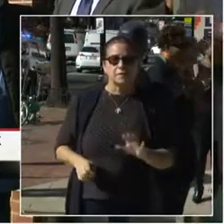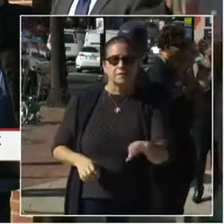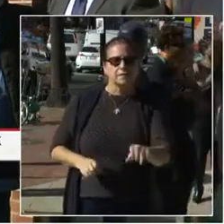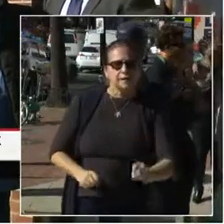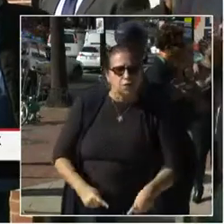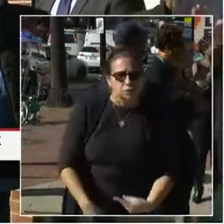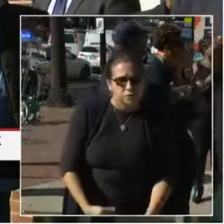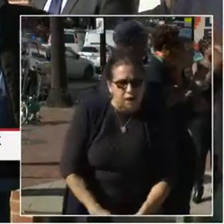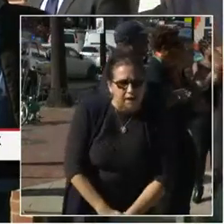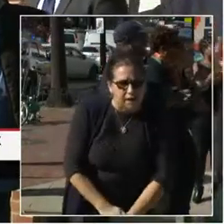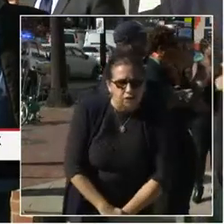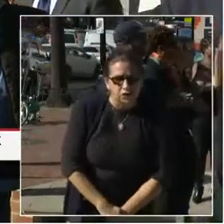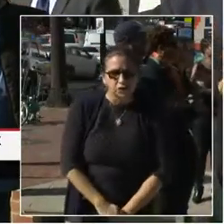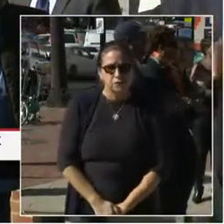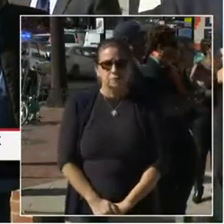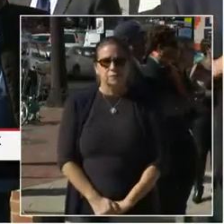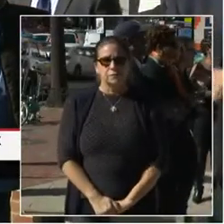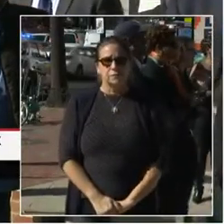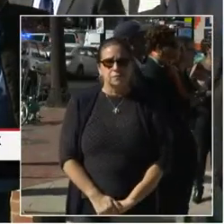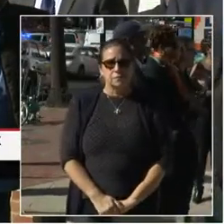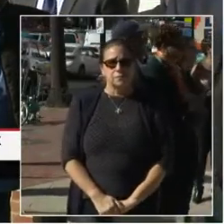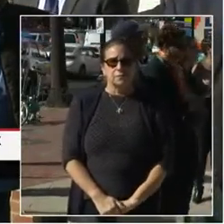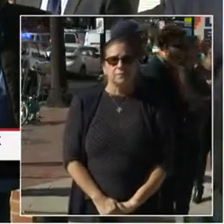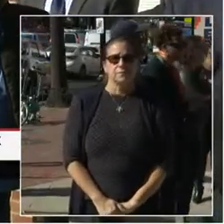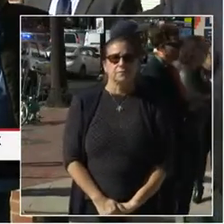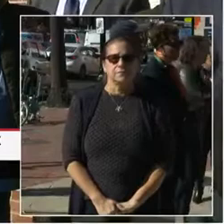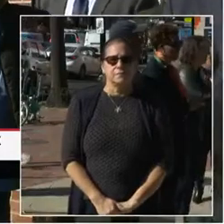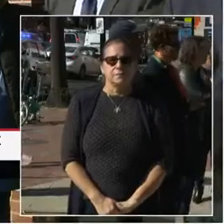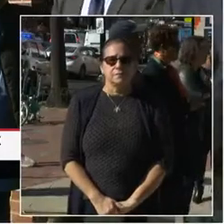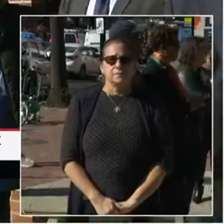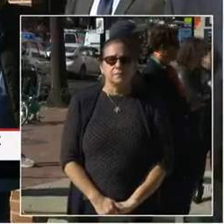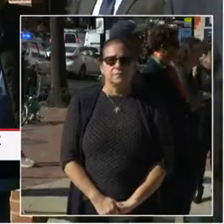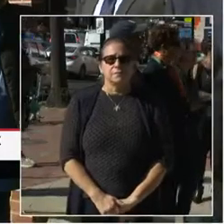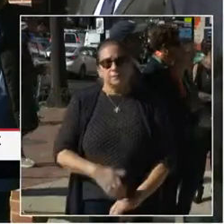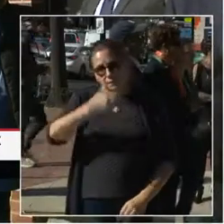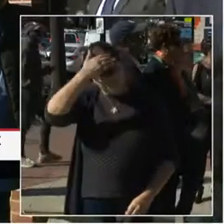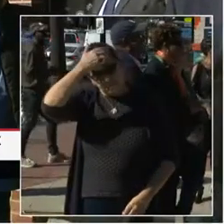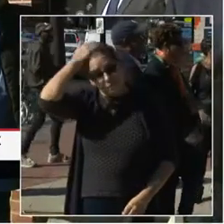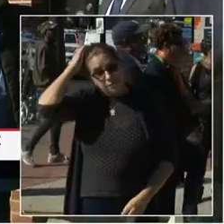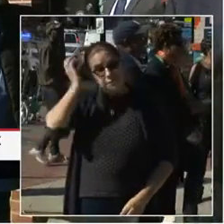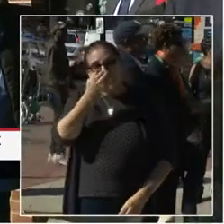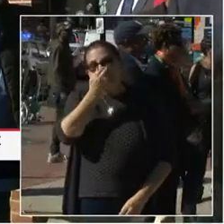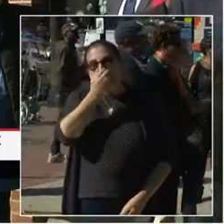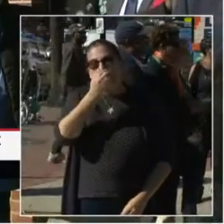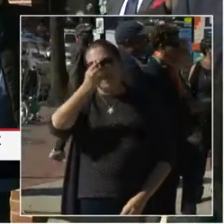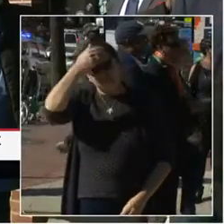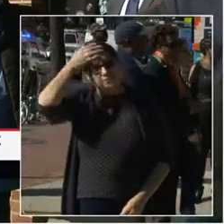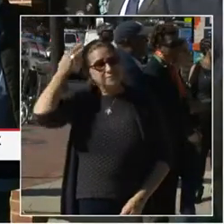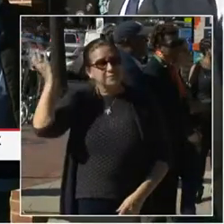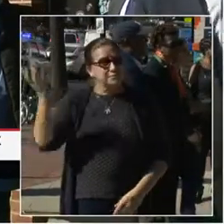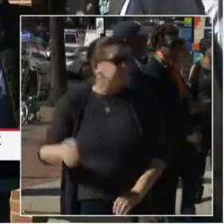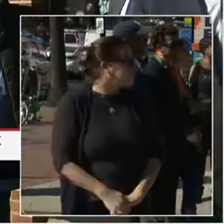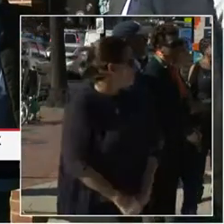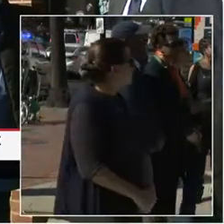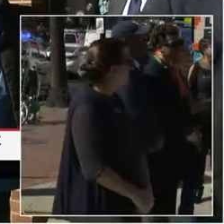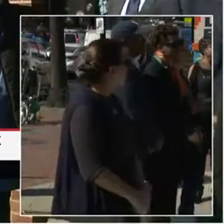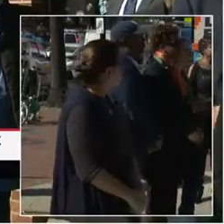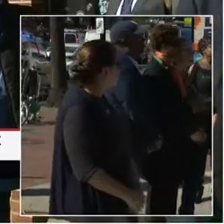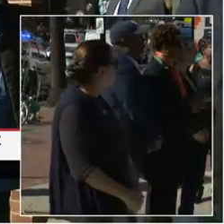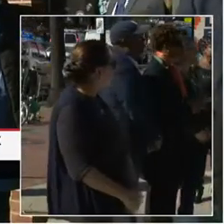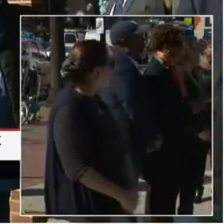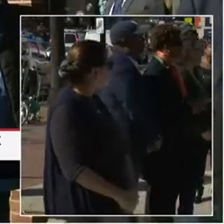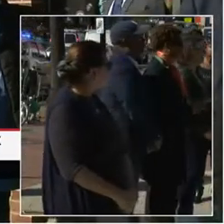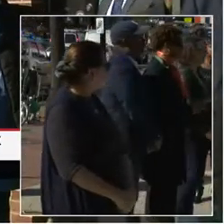Thus, Tommy Wells is here. I think he has something to do with that. And we love to hear about